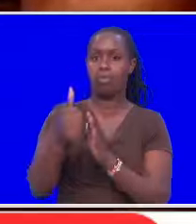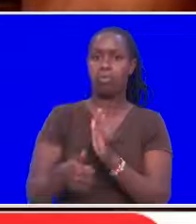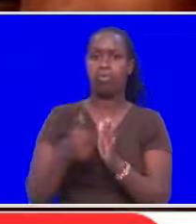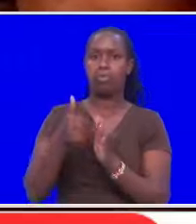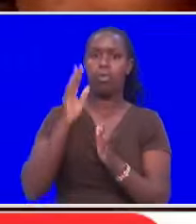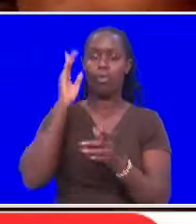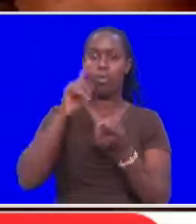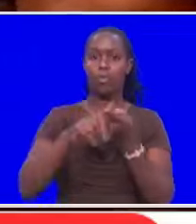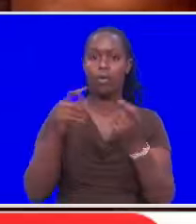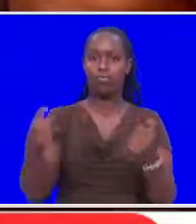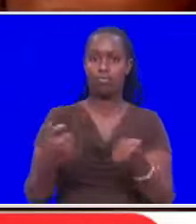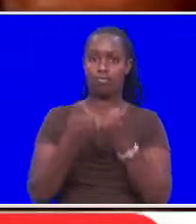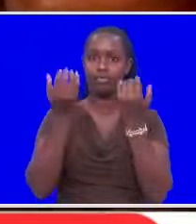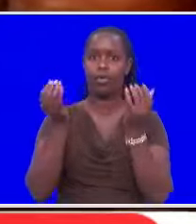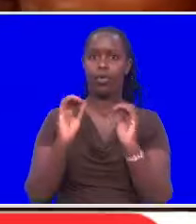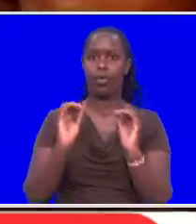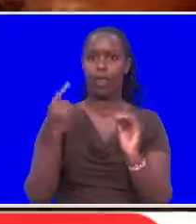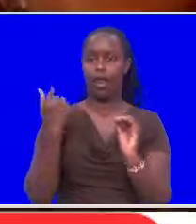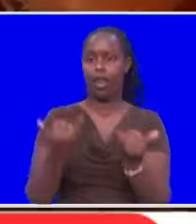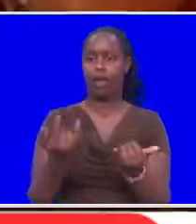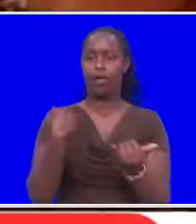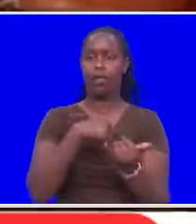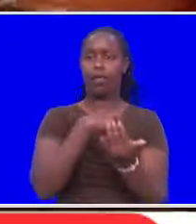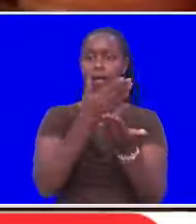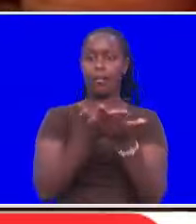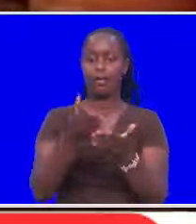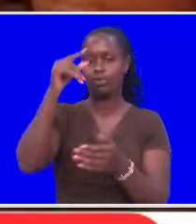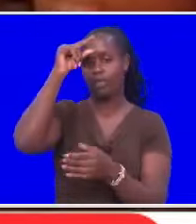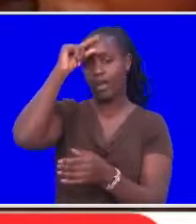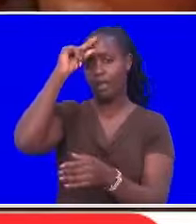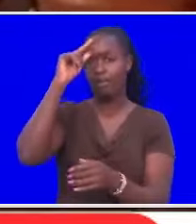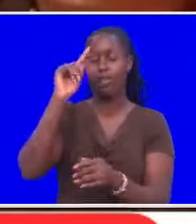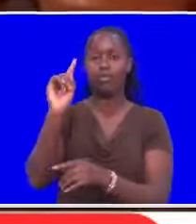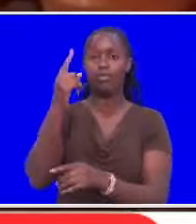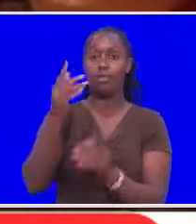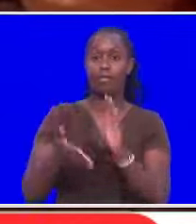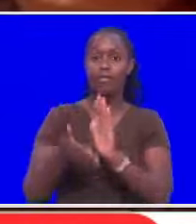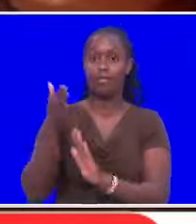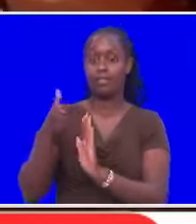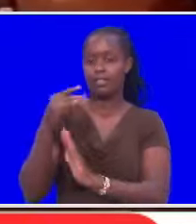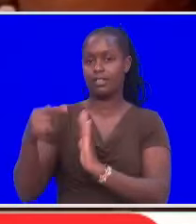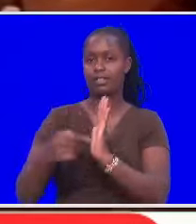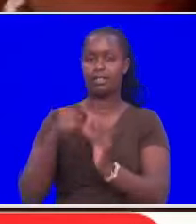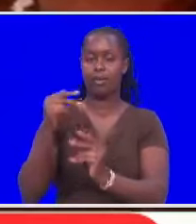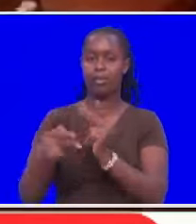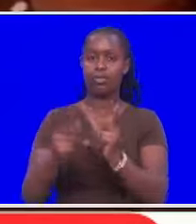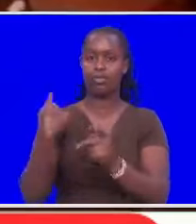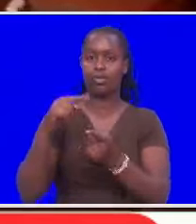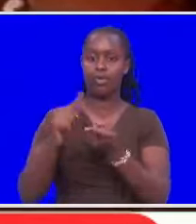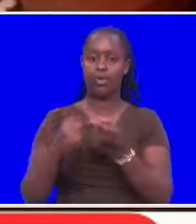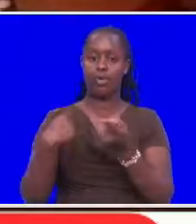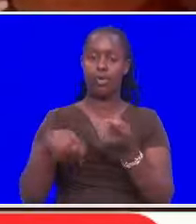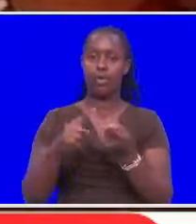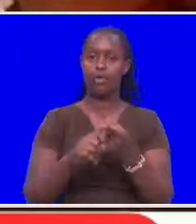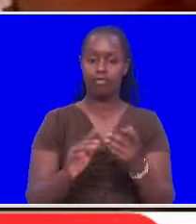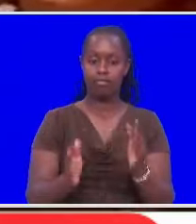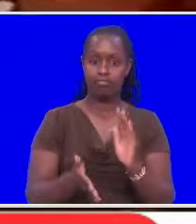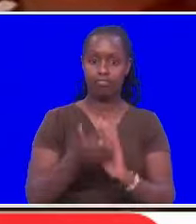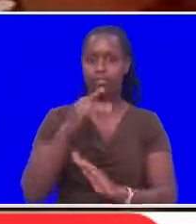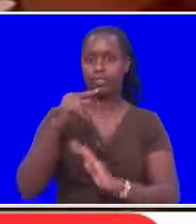accident. So we are appealing to the government to fasten this process of starting this road so that we can widen